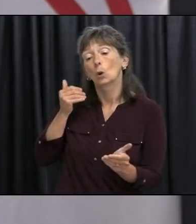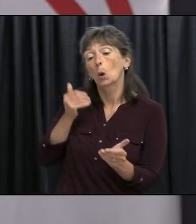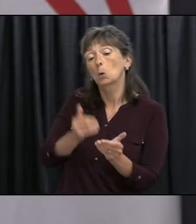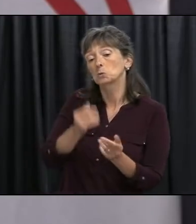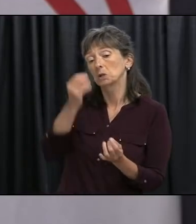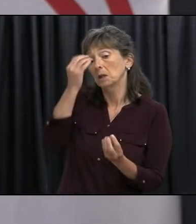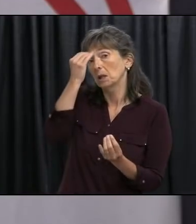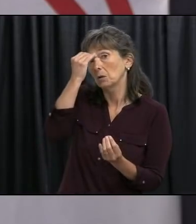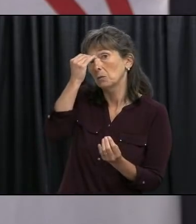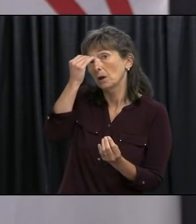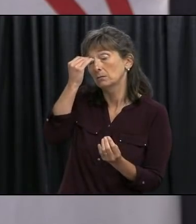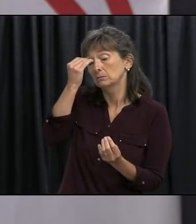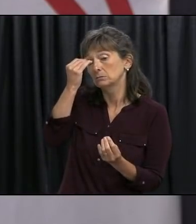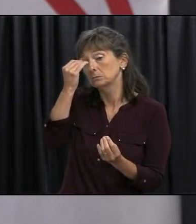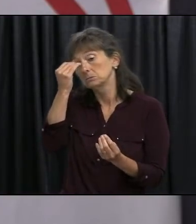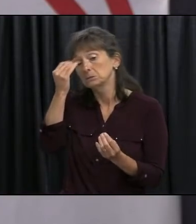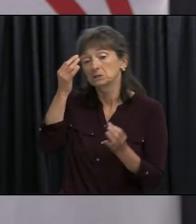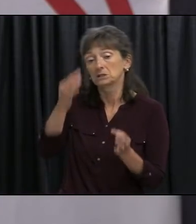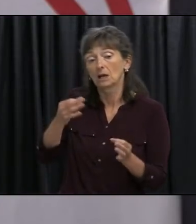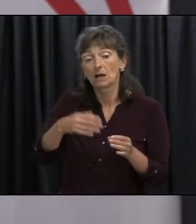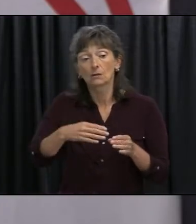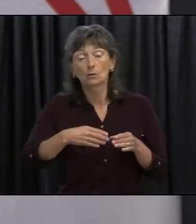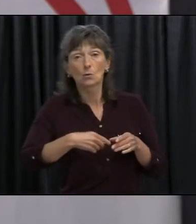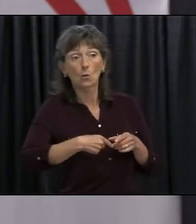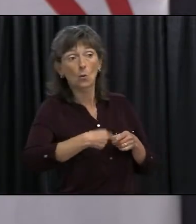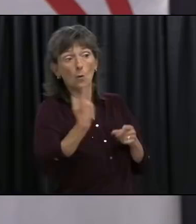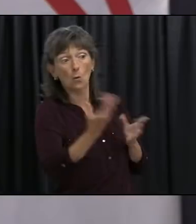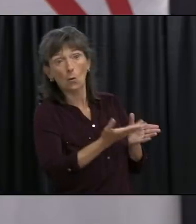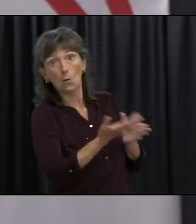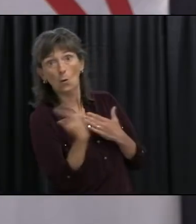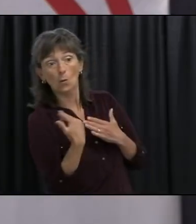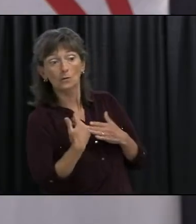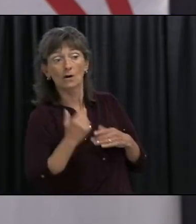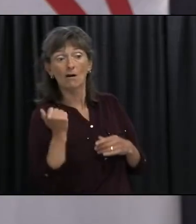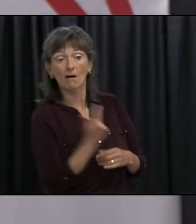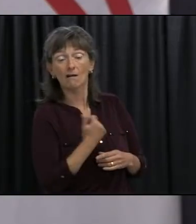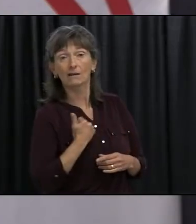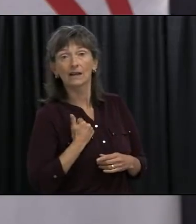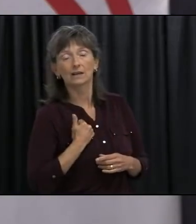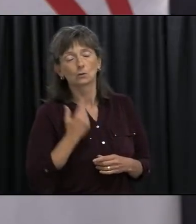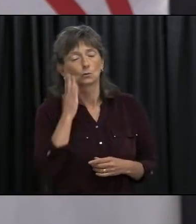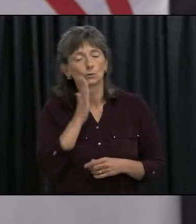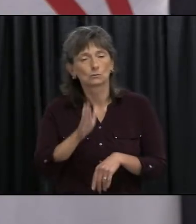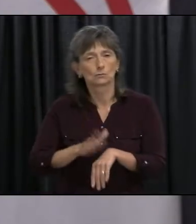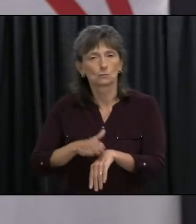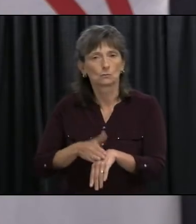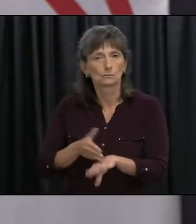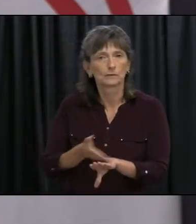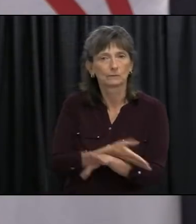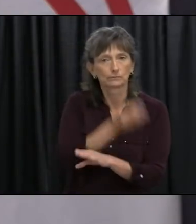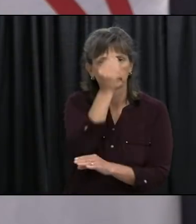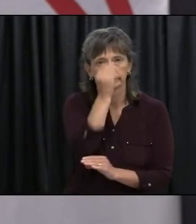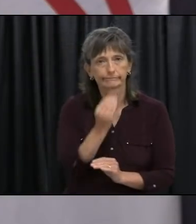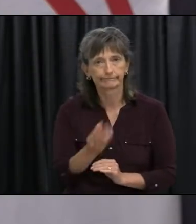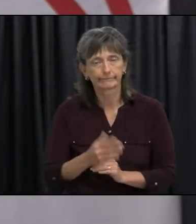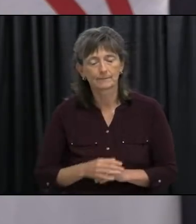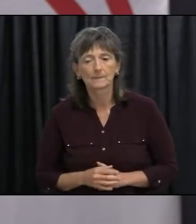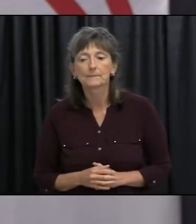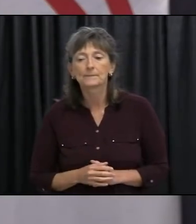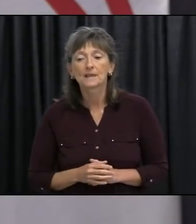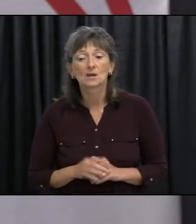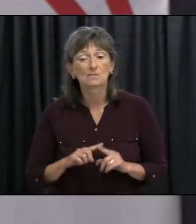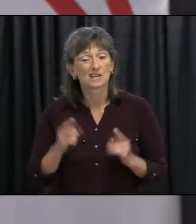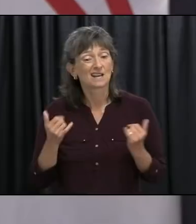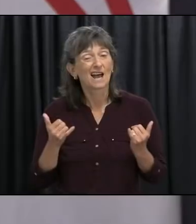will be given out well in advance so people can make travel plans. But right now, is that I think there's the feedback